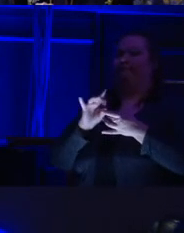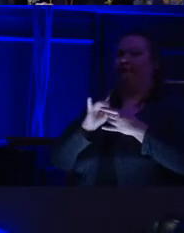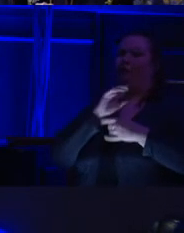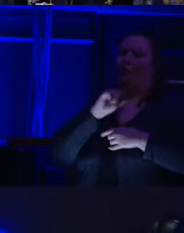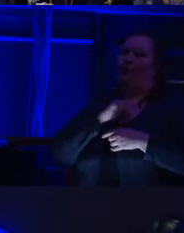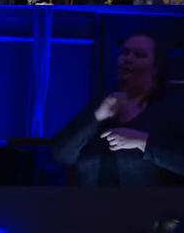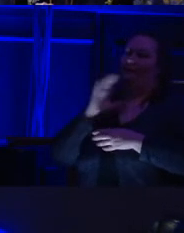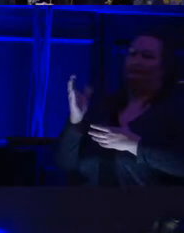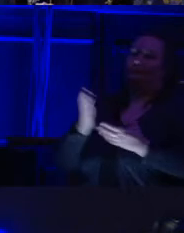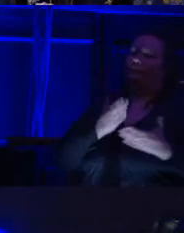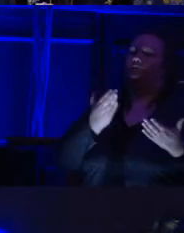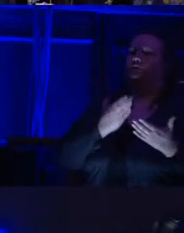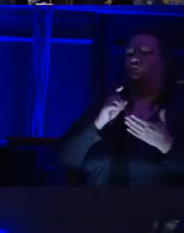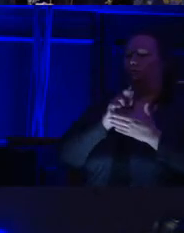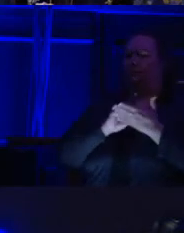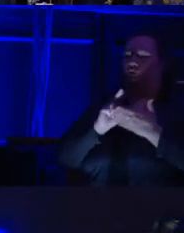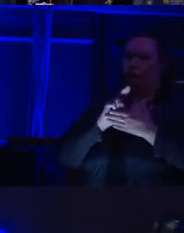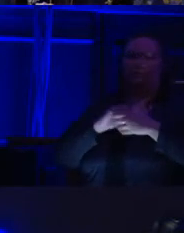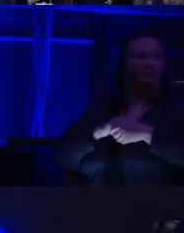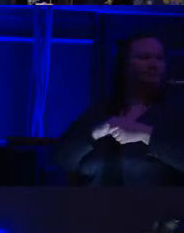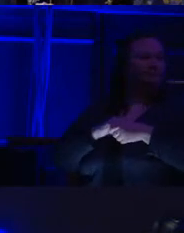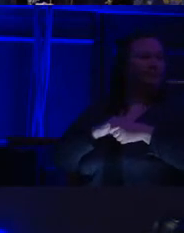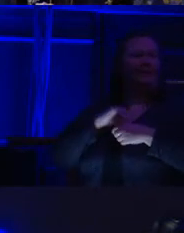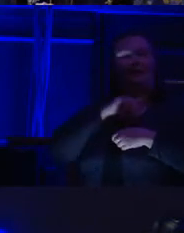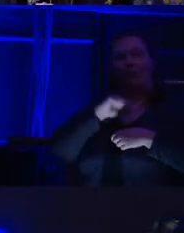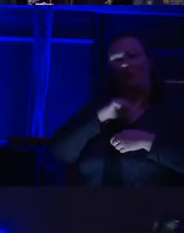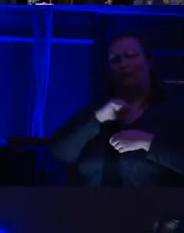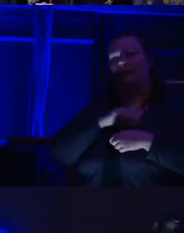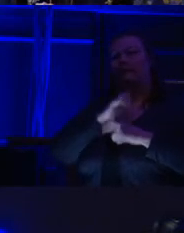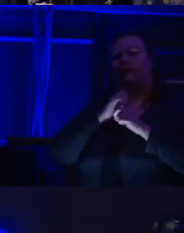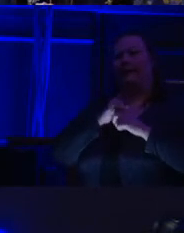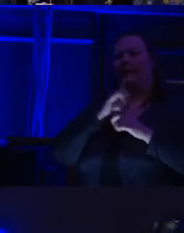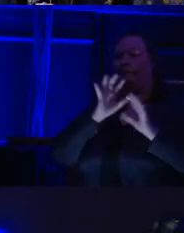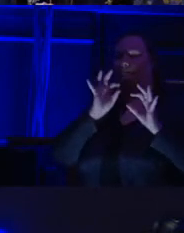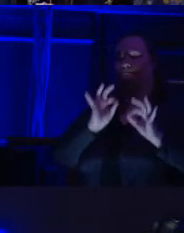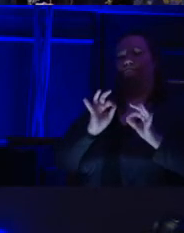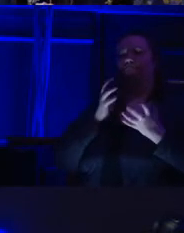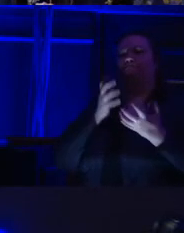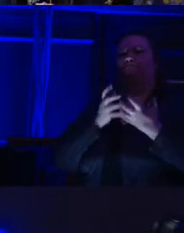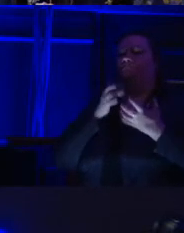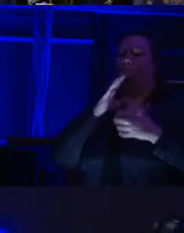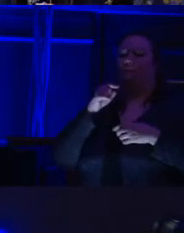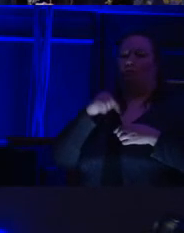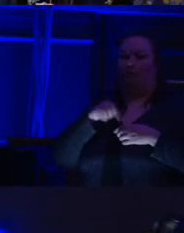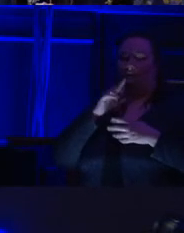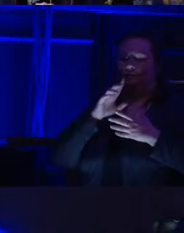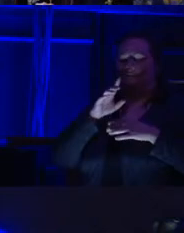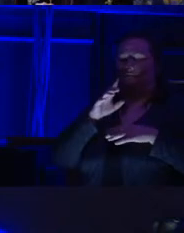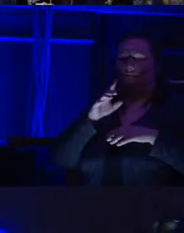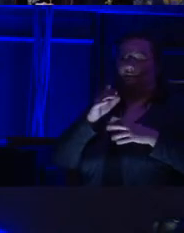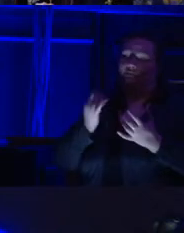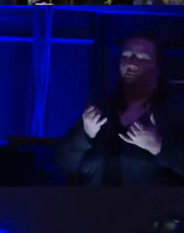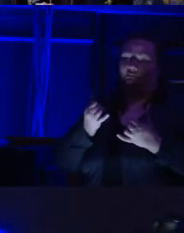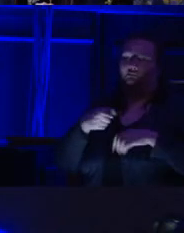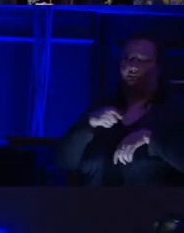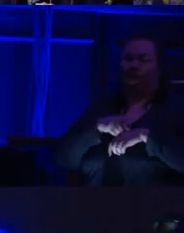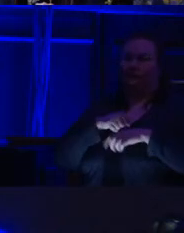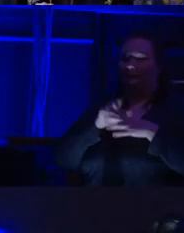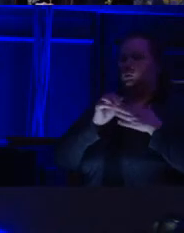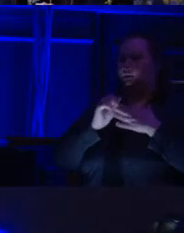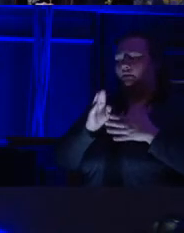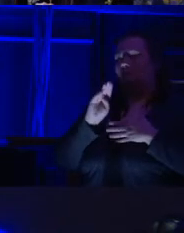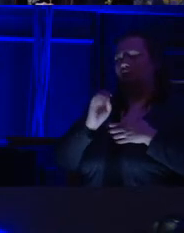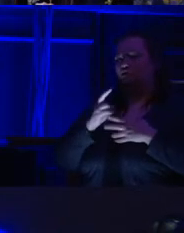brings to our beloved university, qualities that make him ideally suited at this point in time to lead